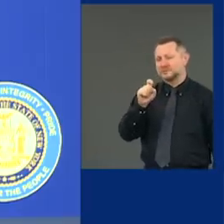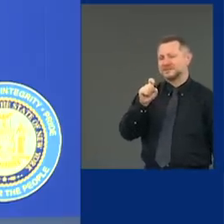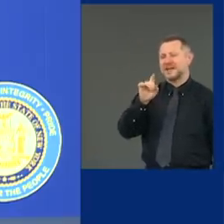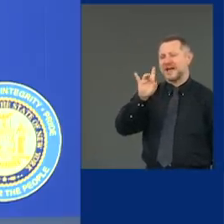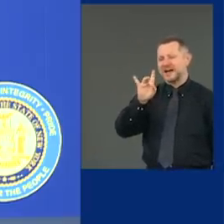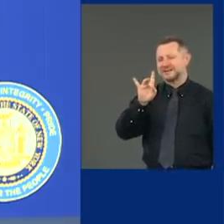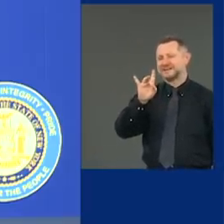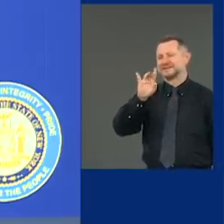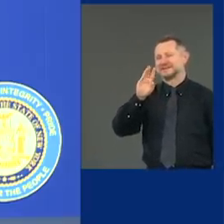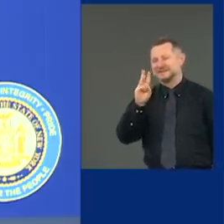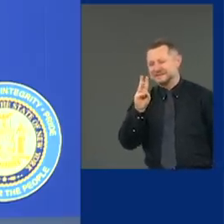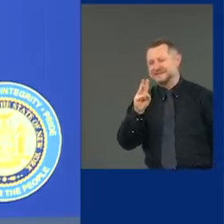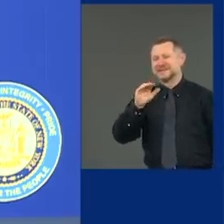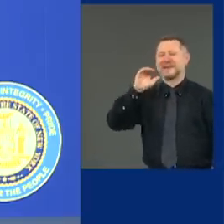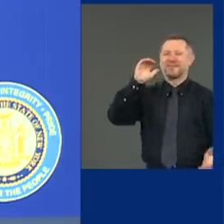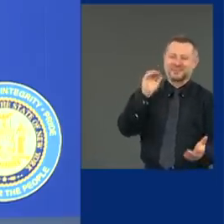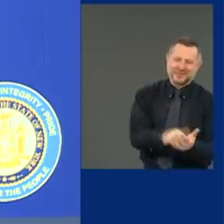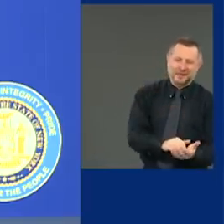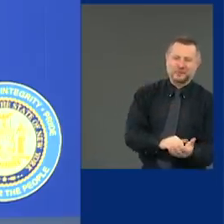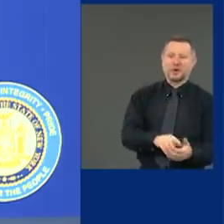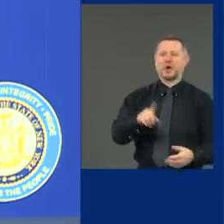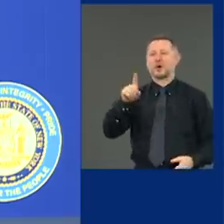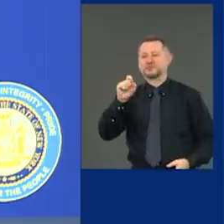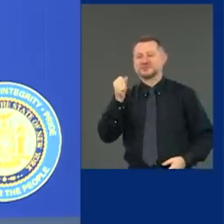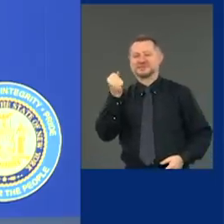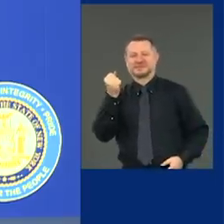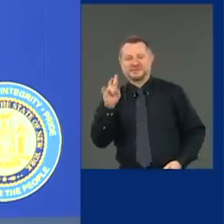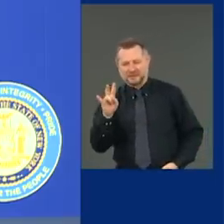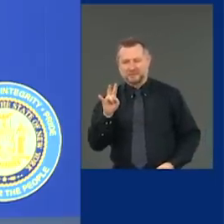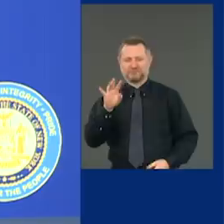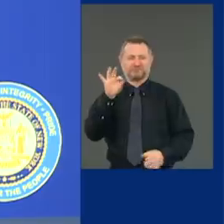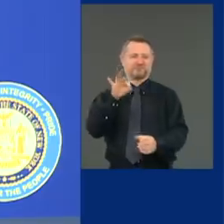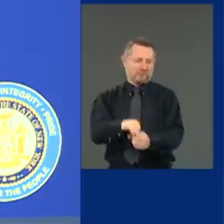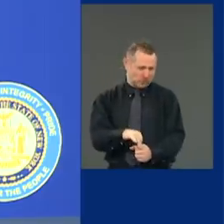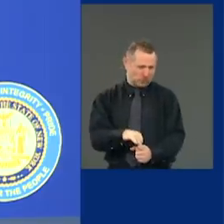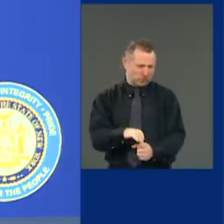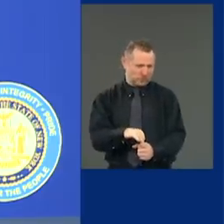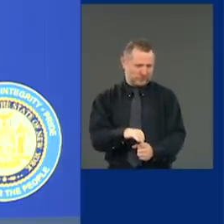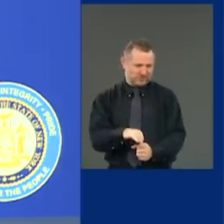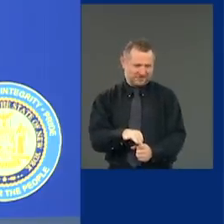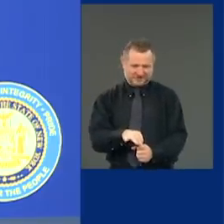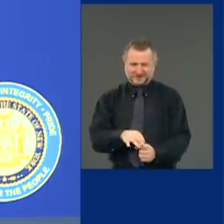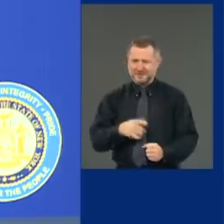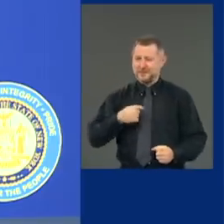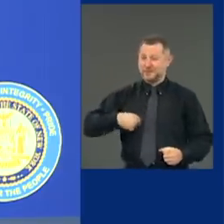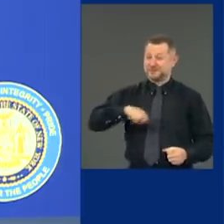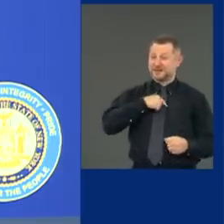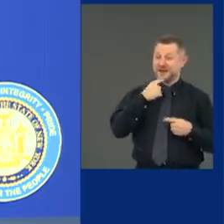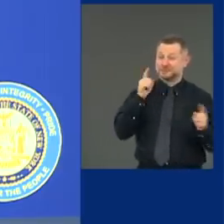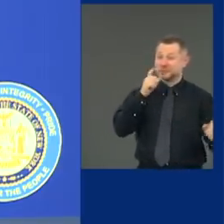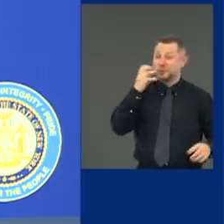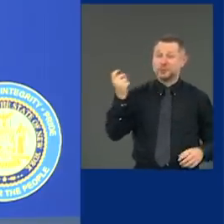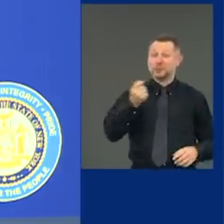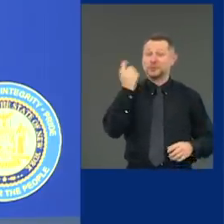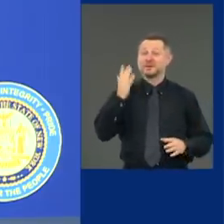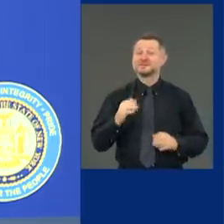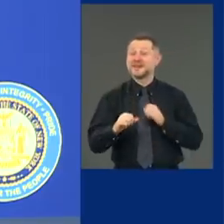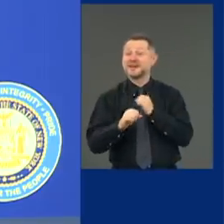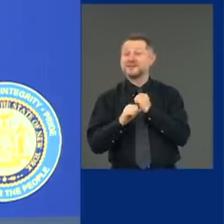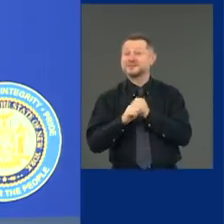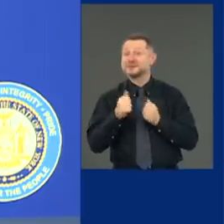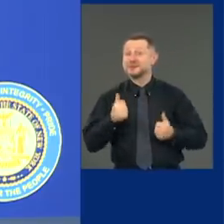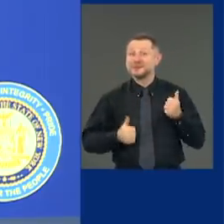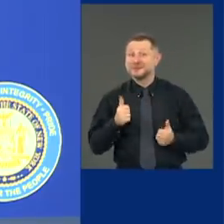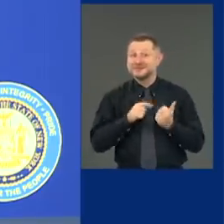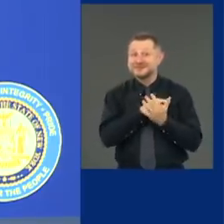186,117 votes. And today, we are proud to announce the winning ad, which is